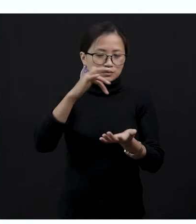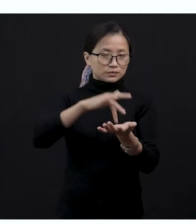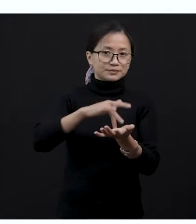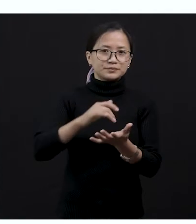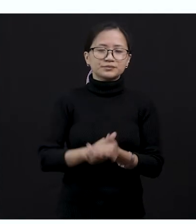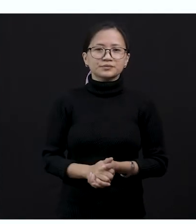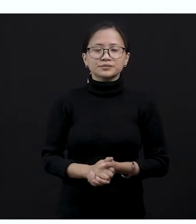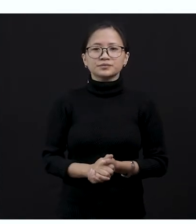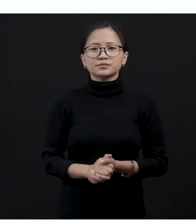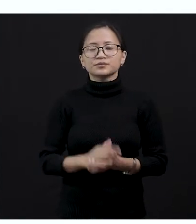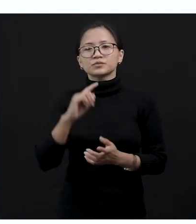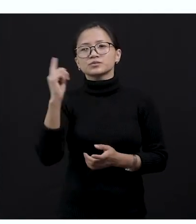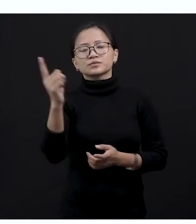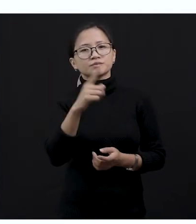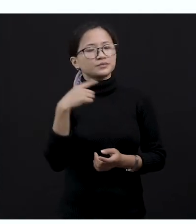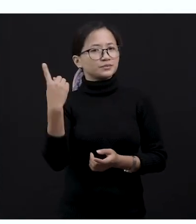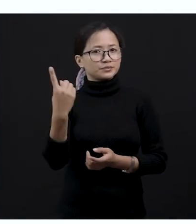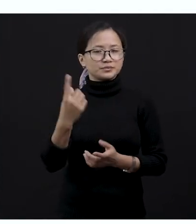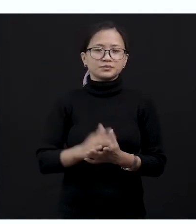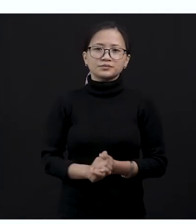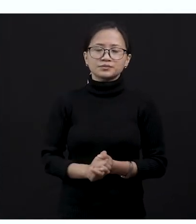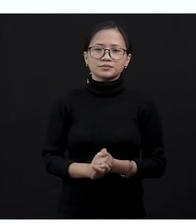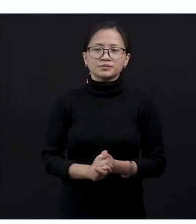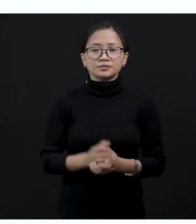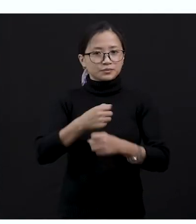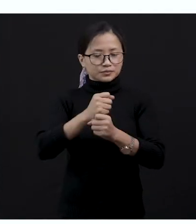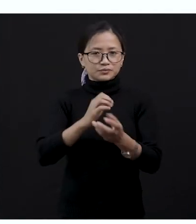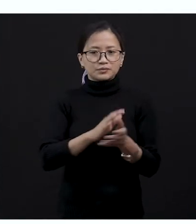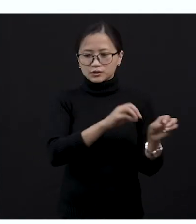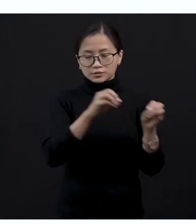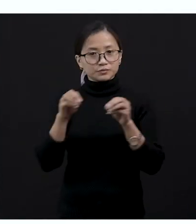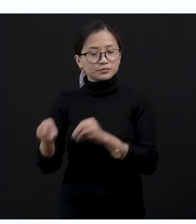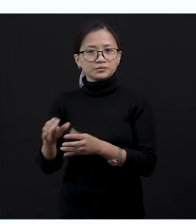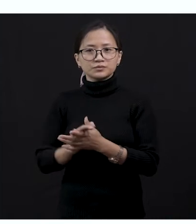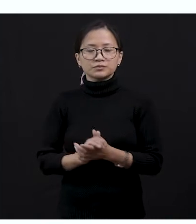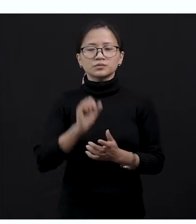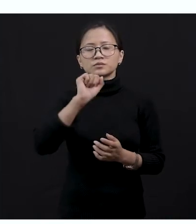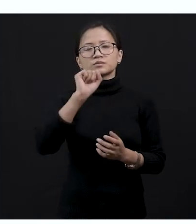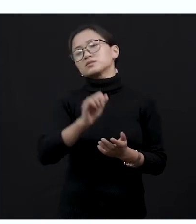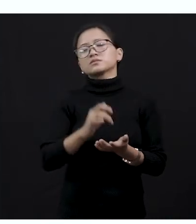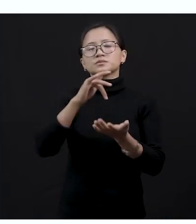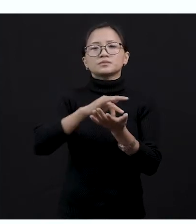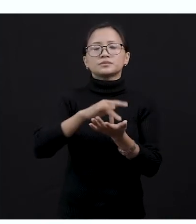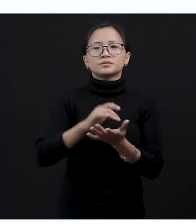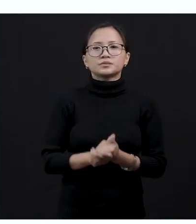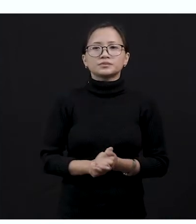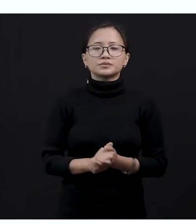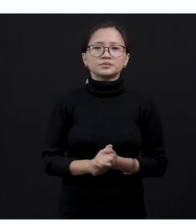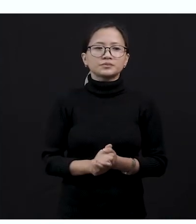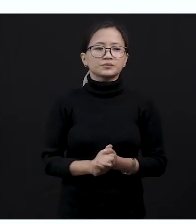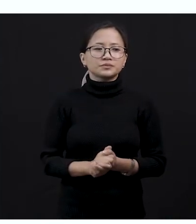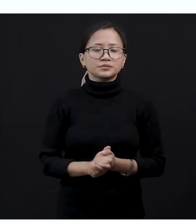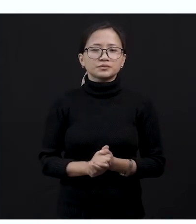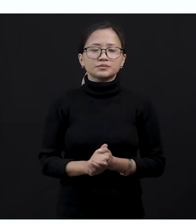place, that is rotation, okay? The earth makes a movement from its own place known